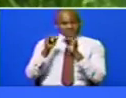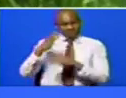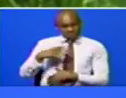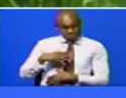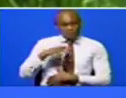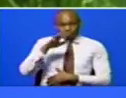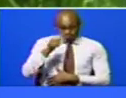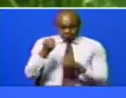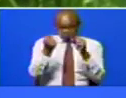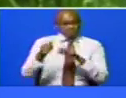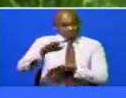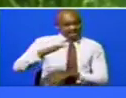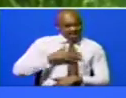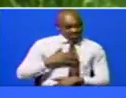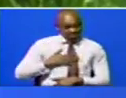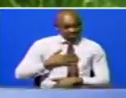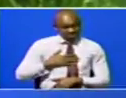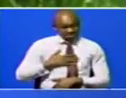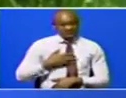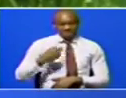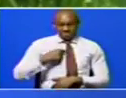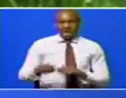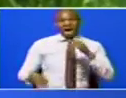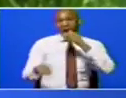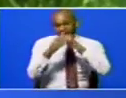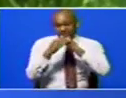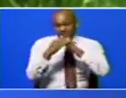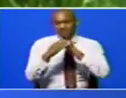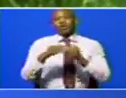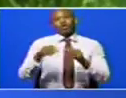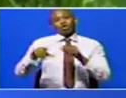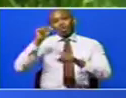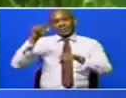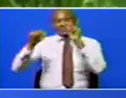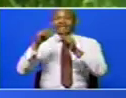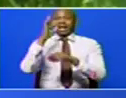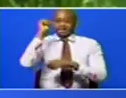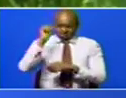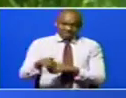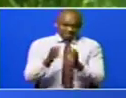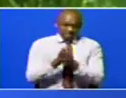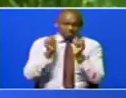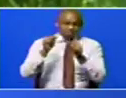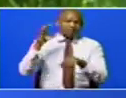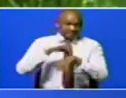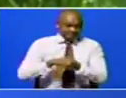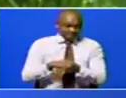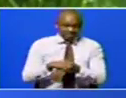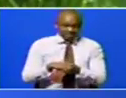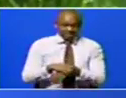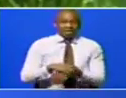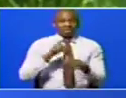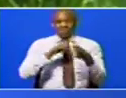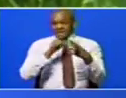from our strongholds, and I add the number of nominated members of parliament we are going to get,